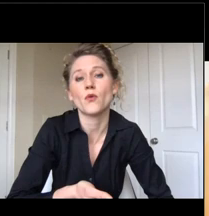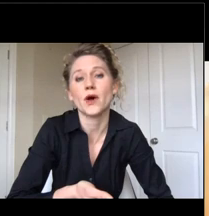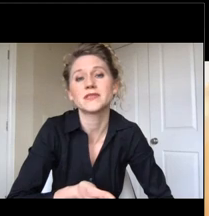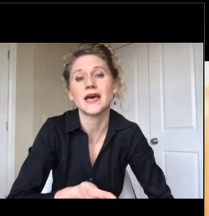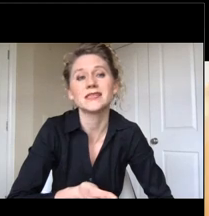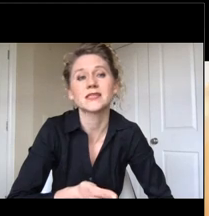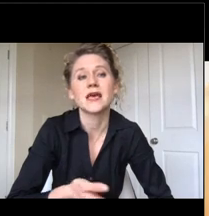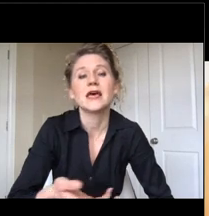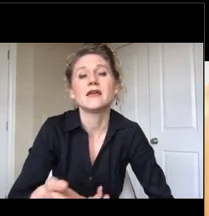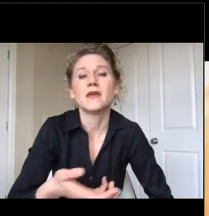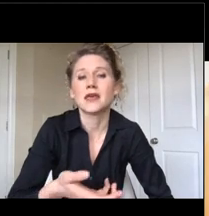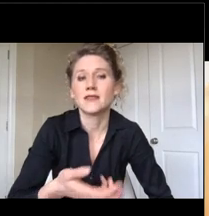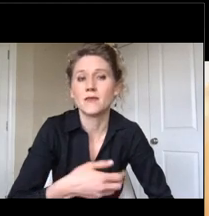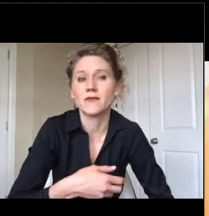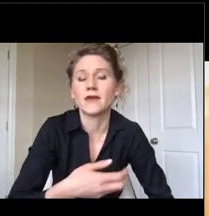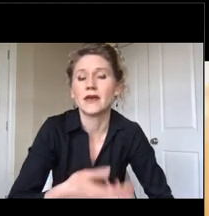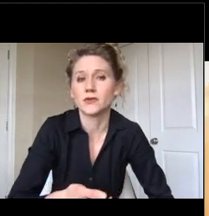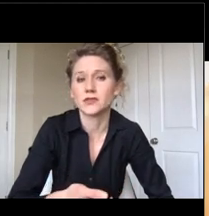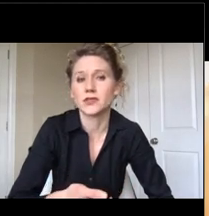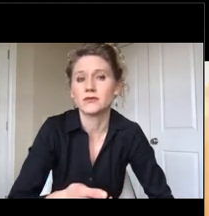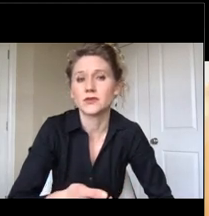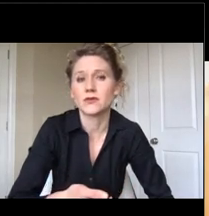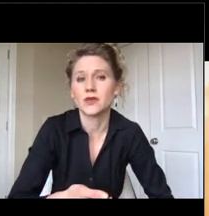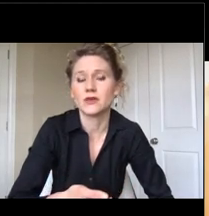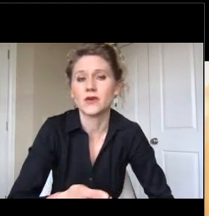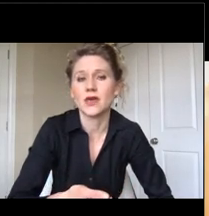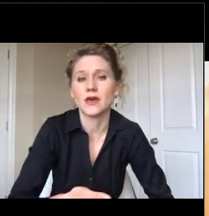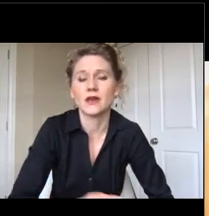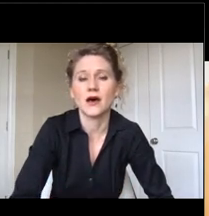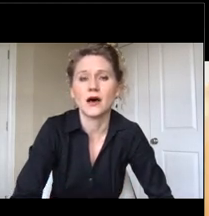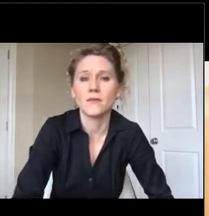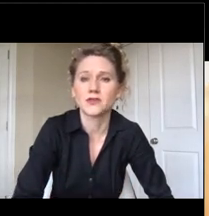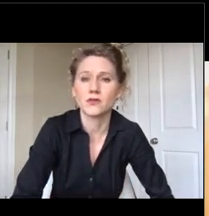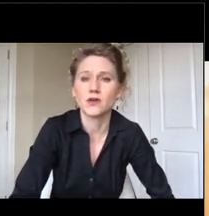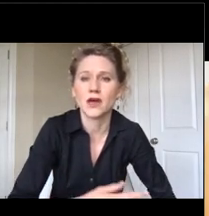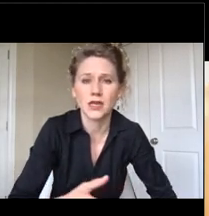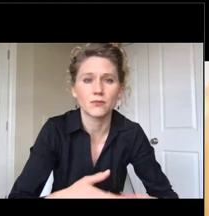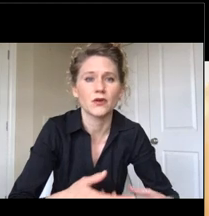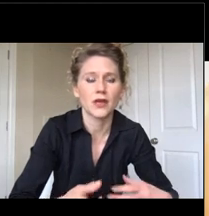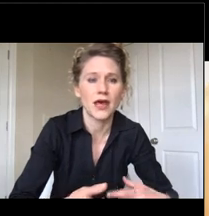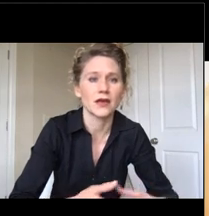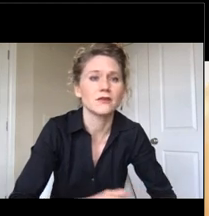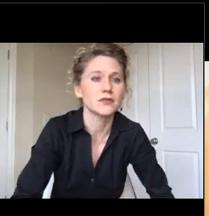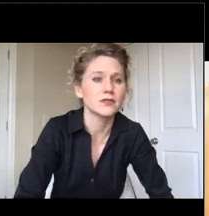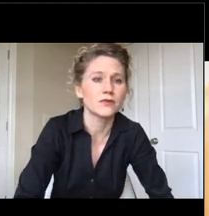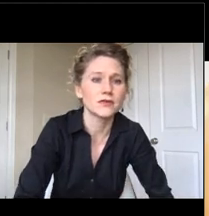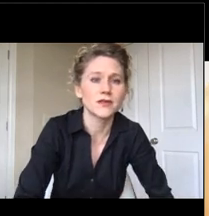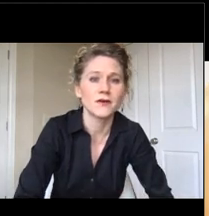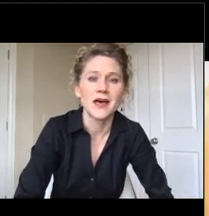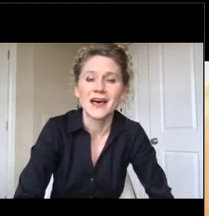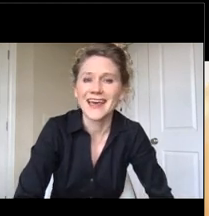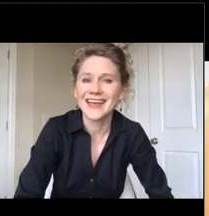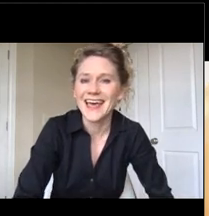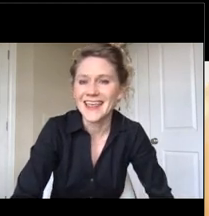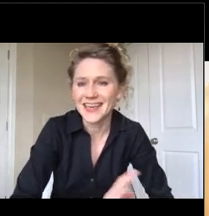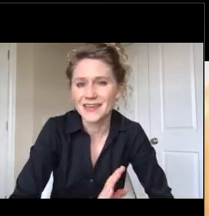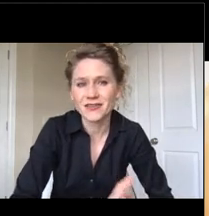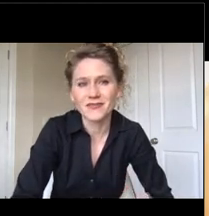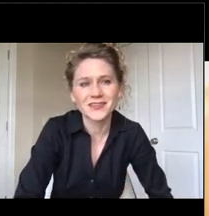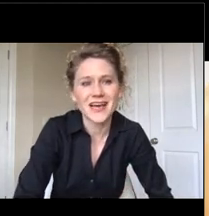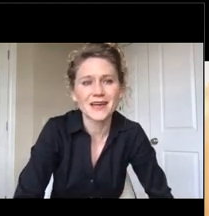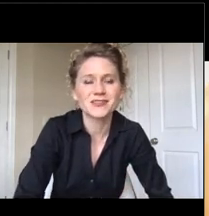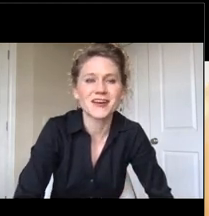pages of the website and making them available to you so that you can kind of keep learning how to use the tool. So again,